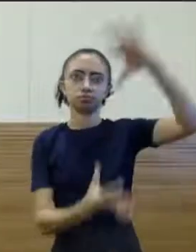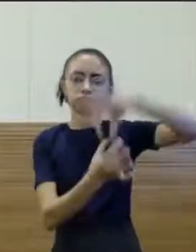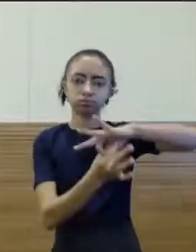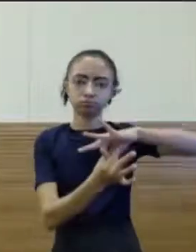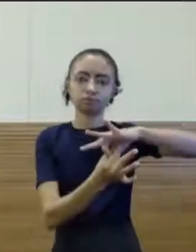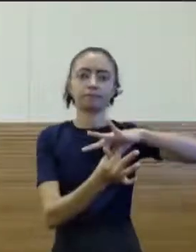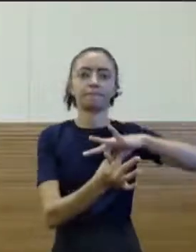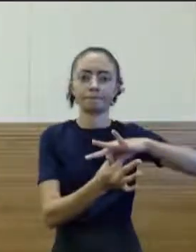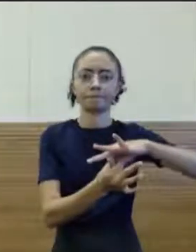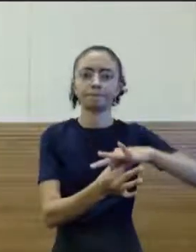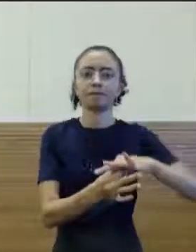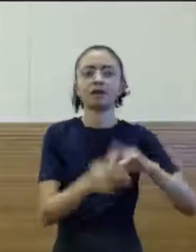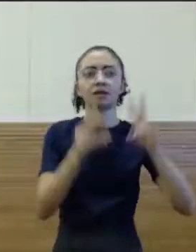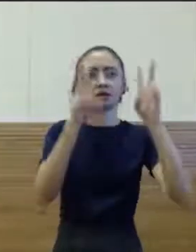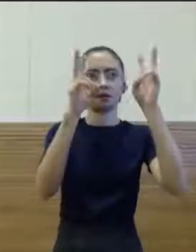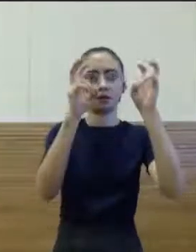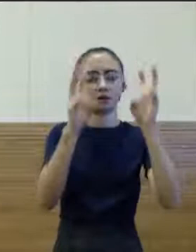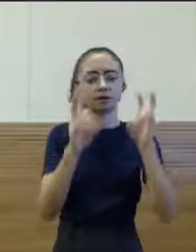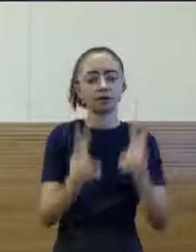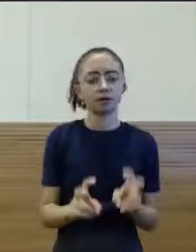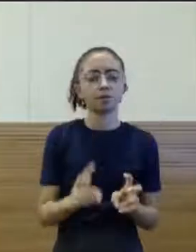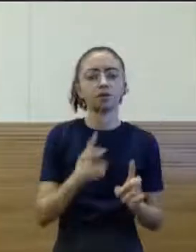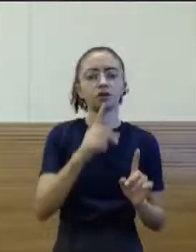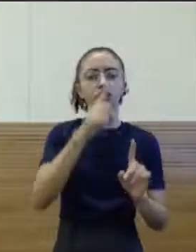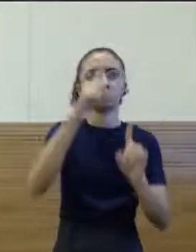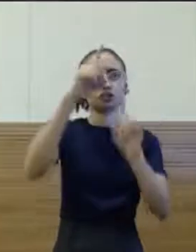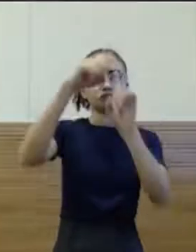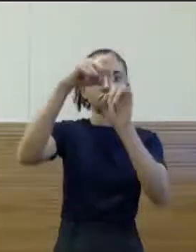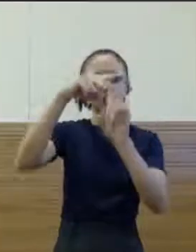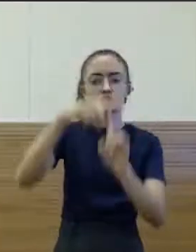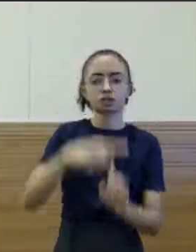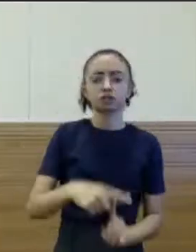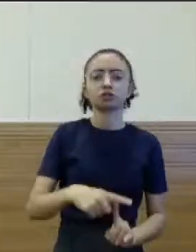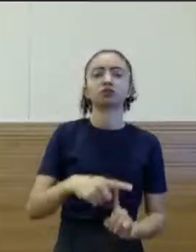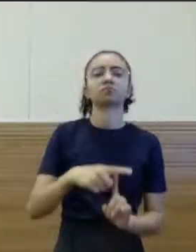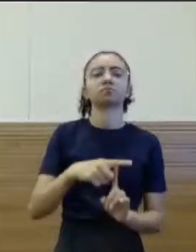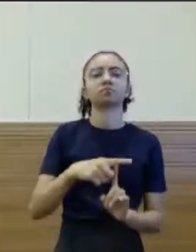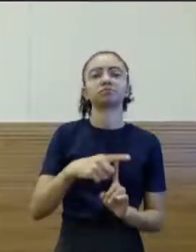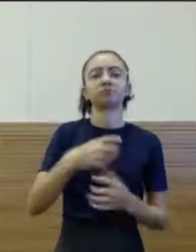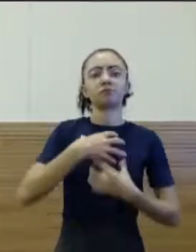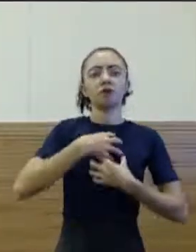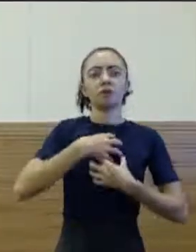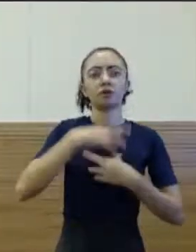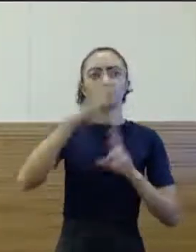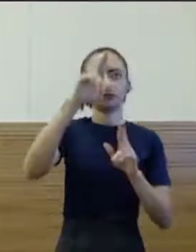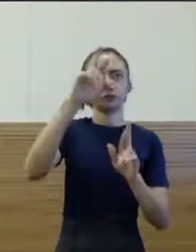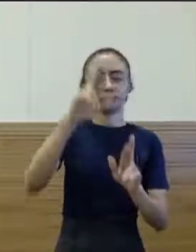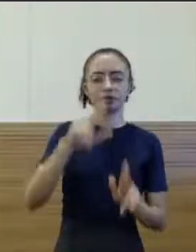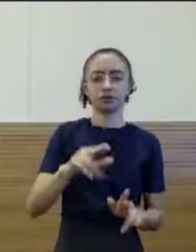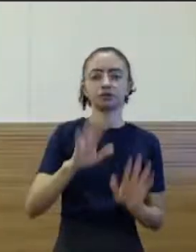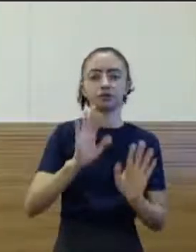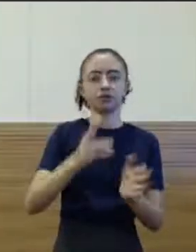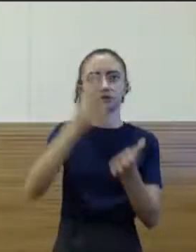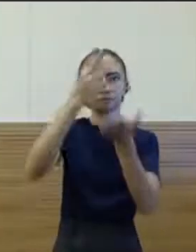But we are talking about the same thing, but in a different way. We are working for everything to be aligned to the guides,